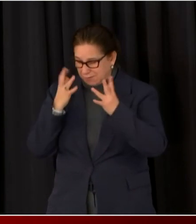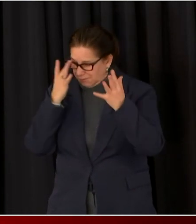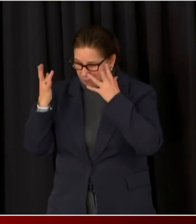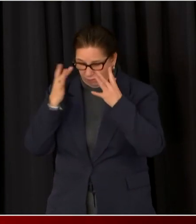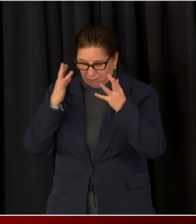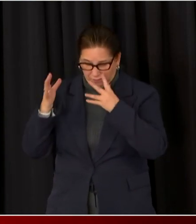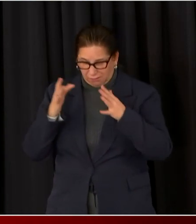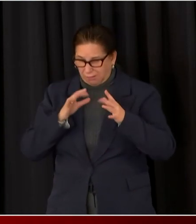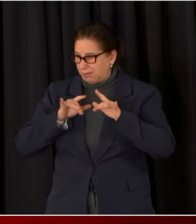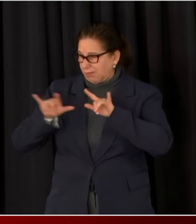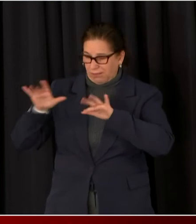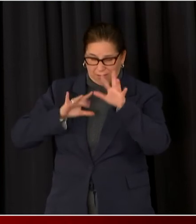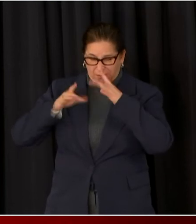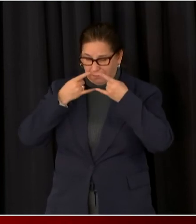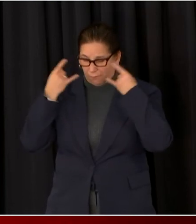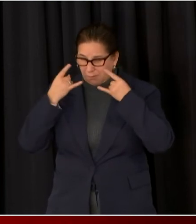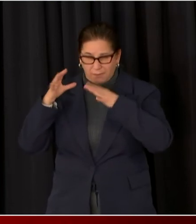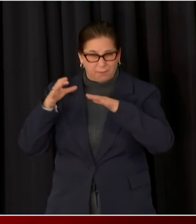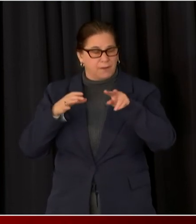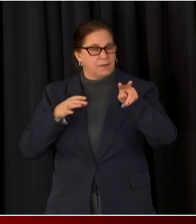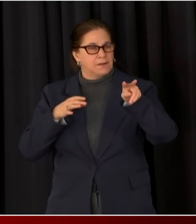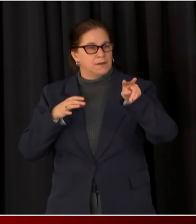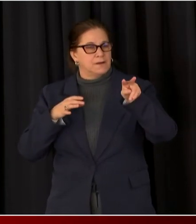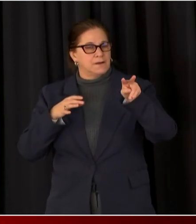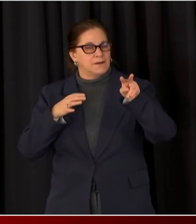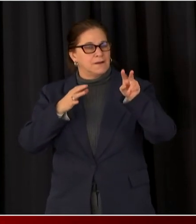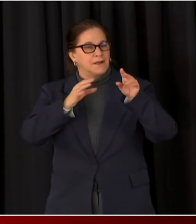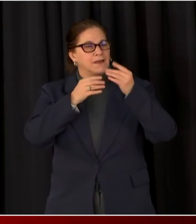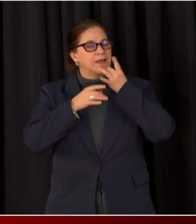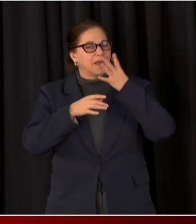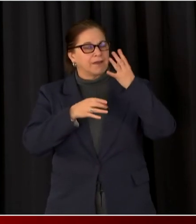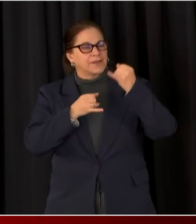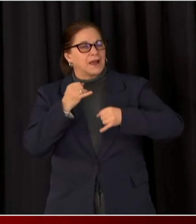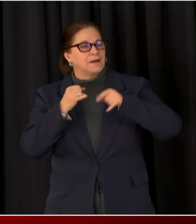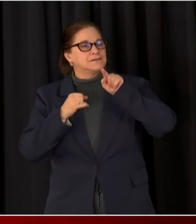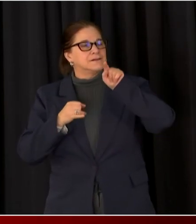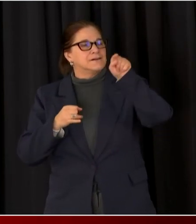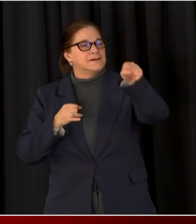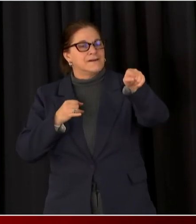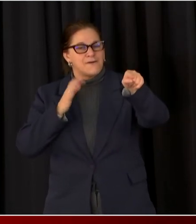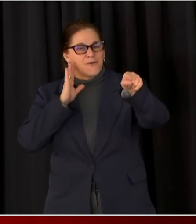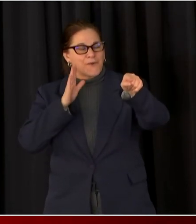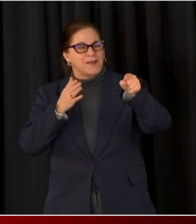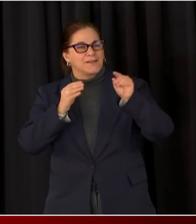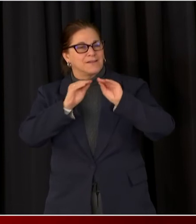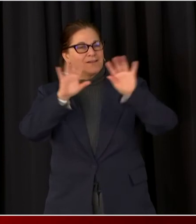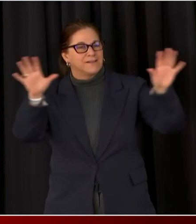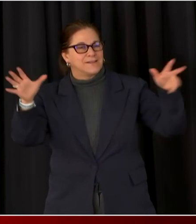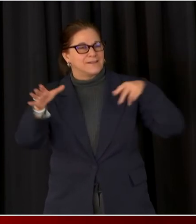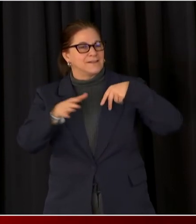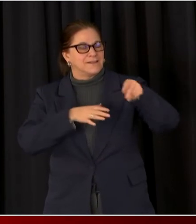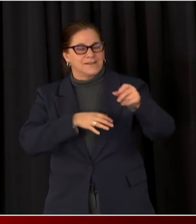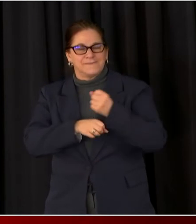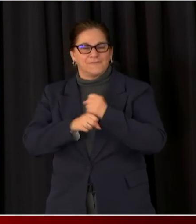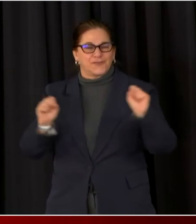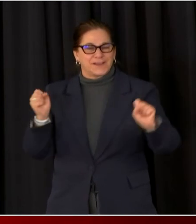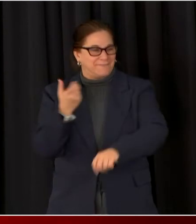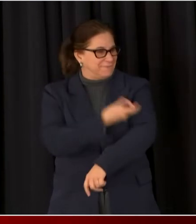preparing since the summer for this vaccination campaign and have purchased a number